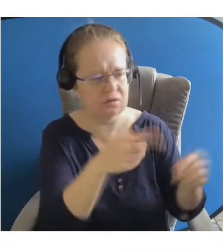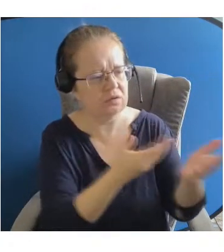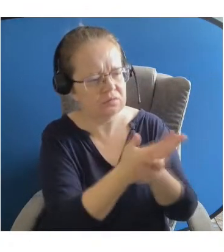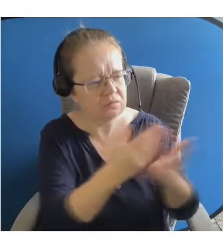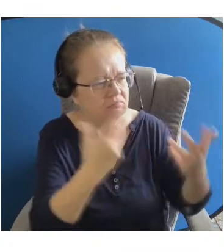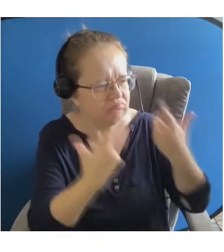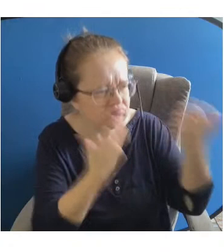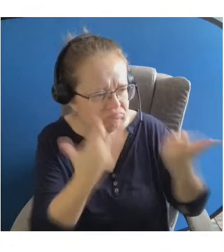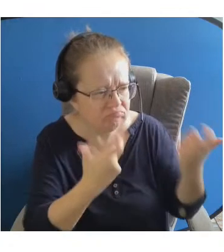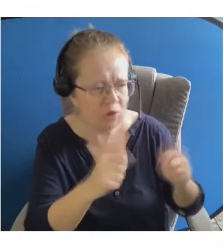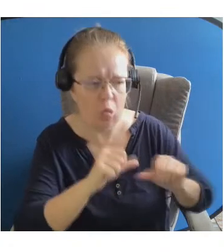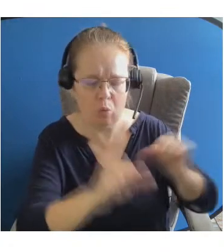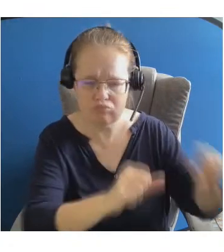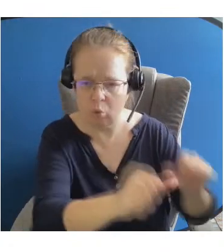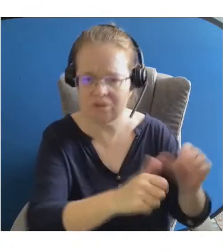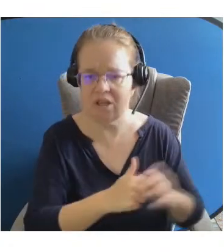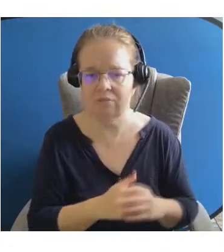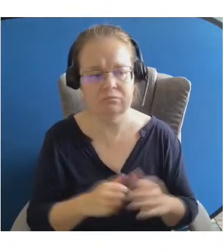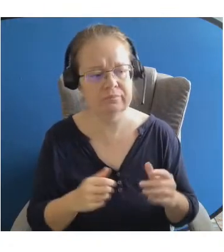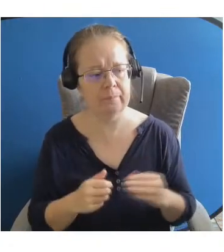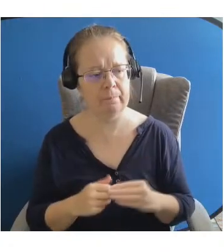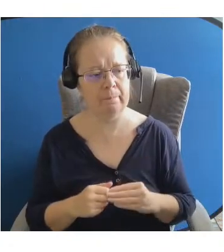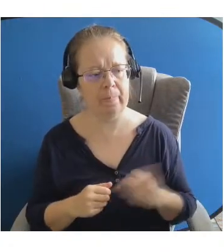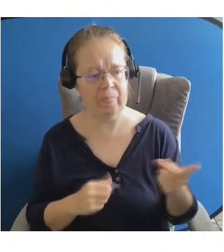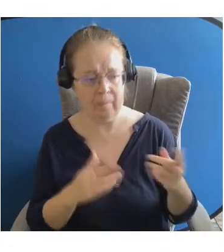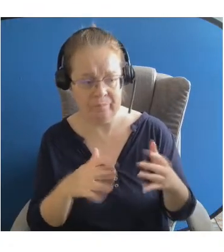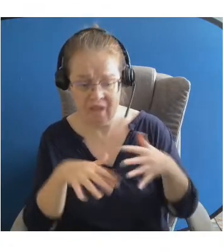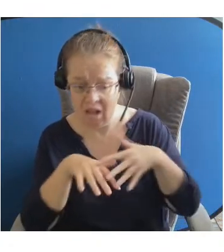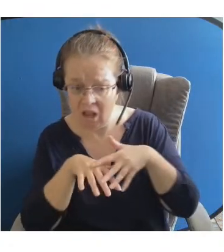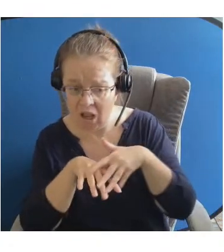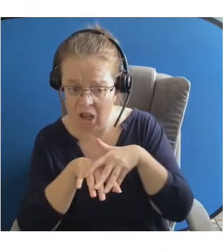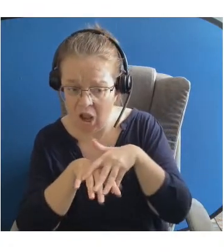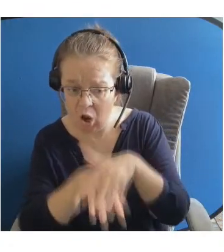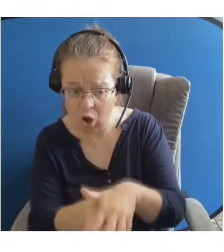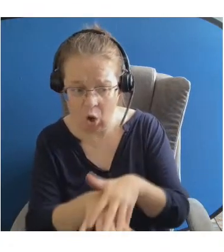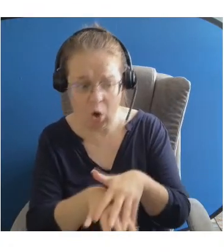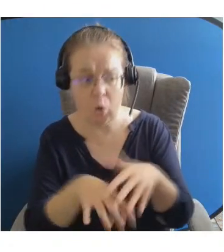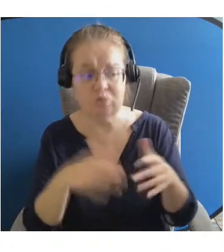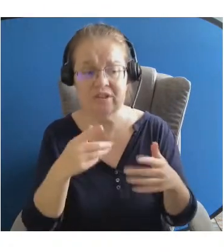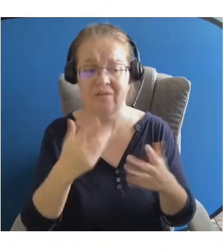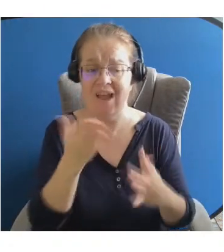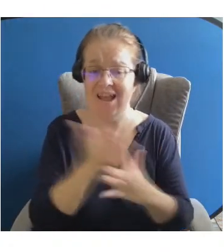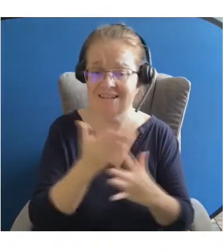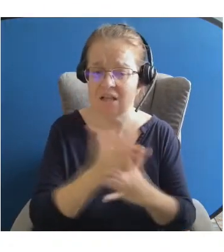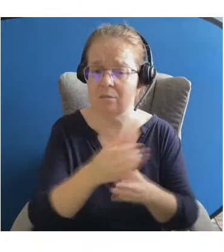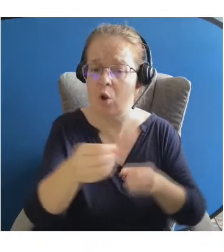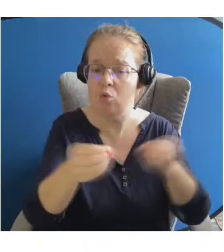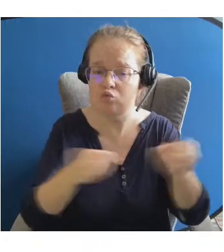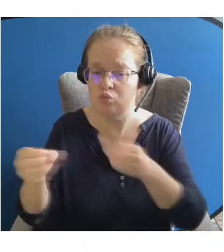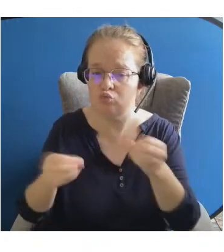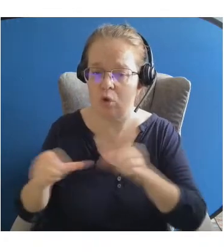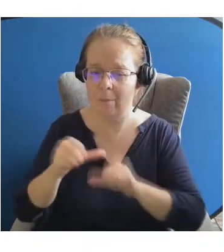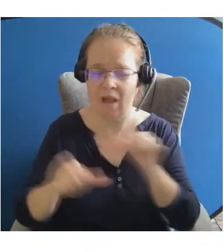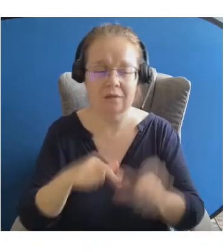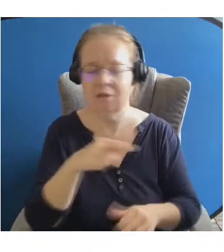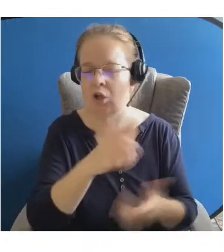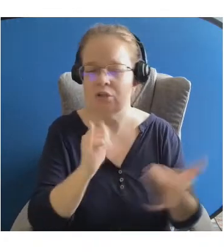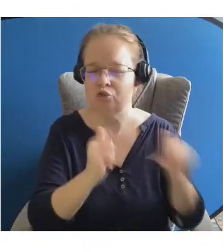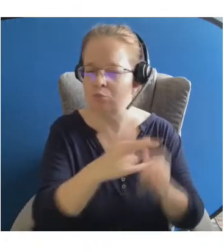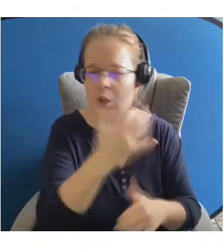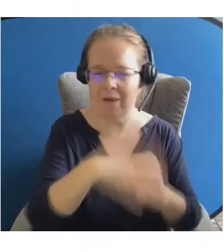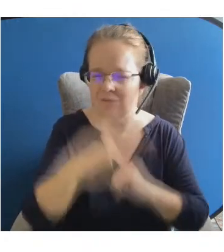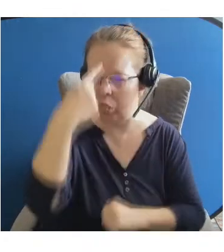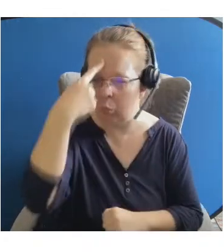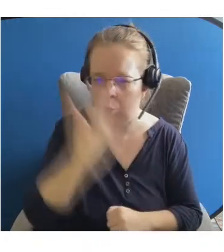process, including having an inclusive and accessible recruitment process, something which, you know, they haven't always considered at the outset of a search or